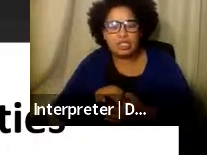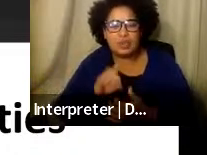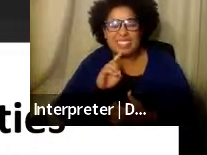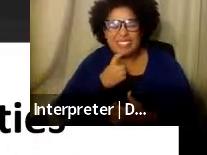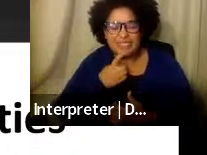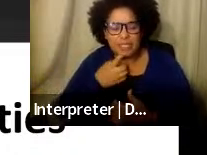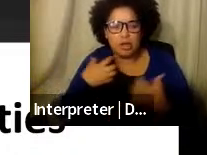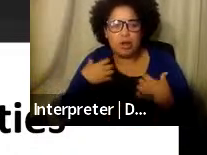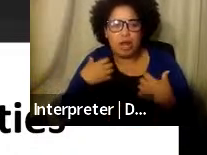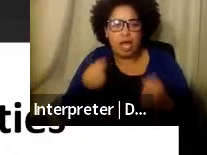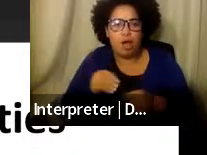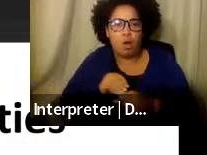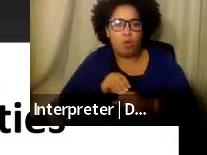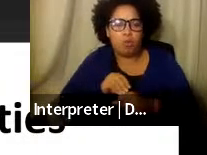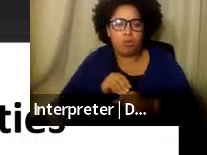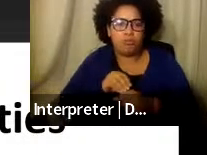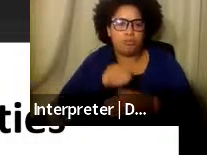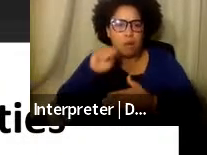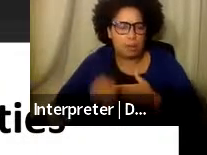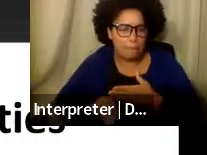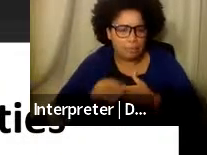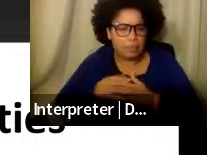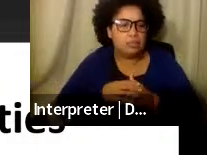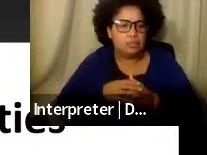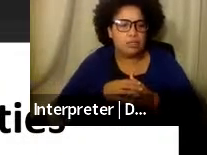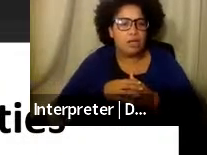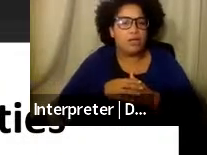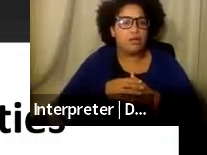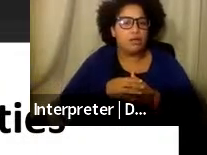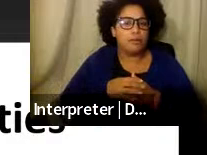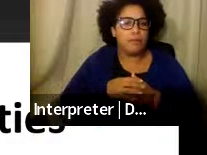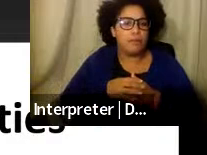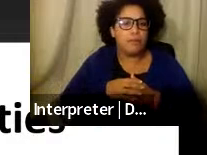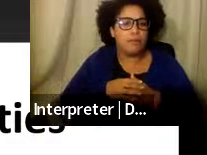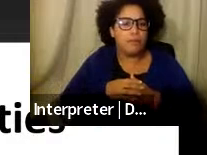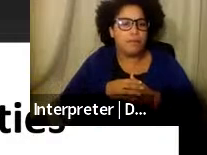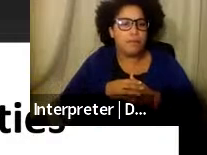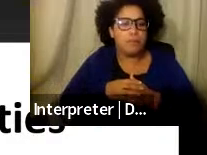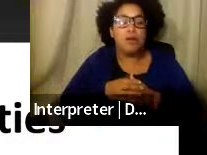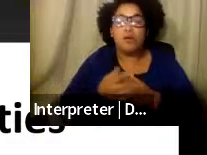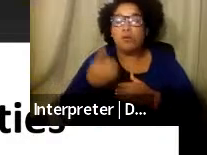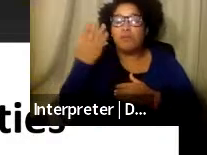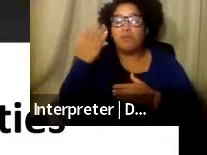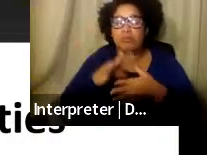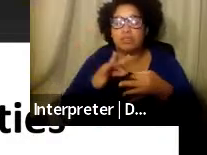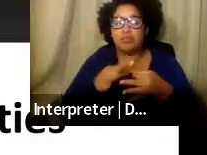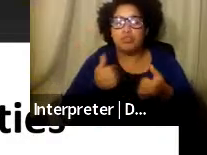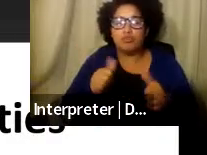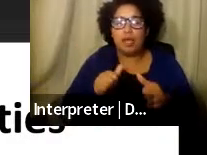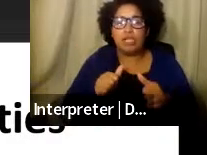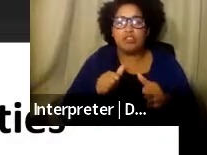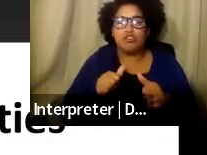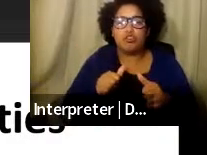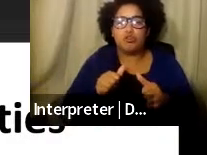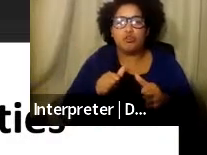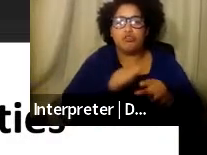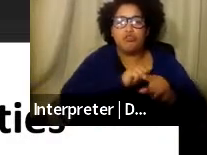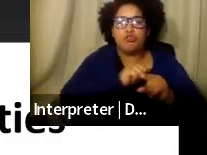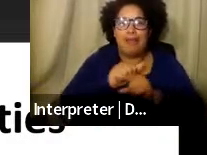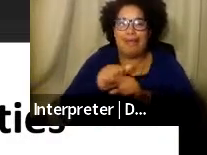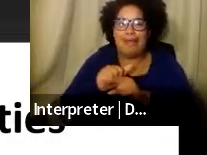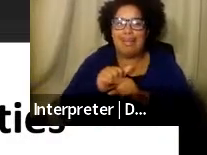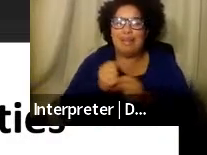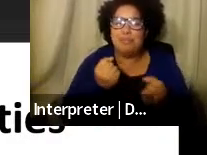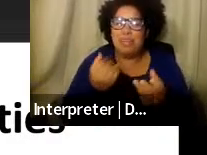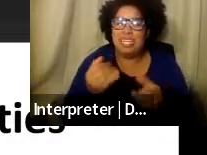outcomes. And one thing that I've mentioned before is that we've really worked hard to cross-train many of our